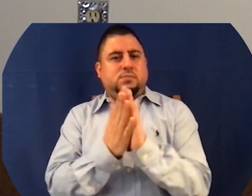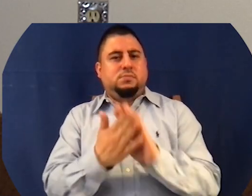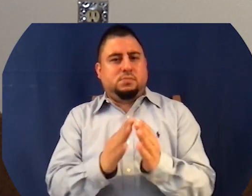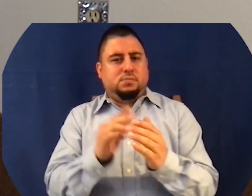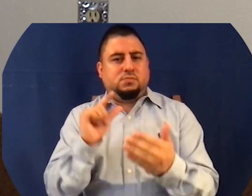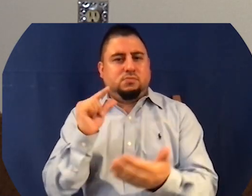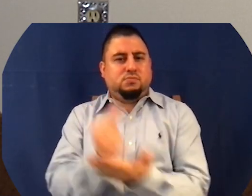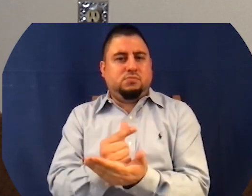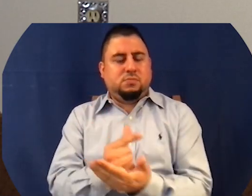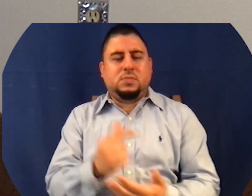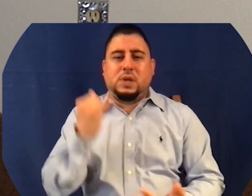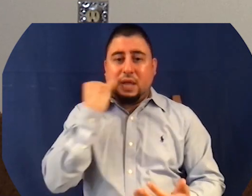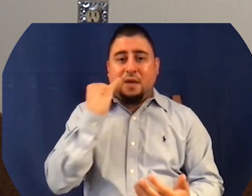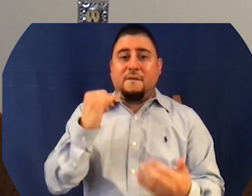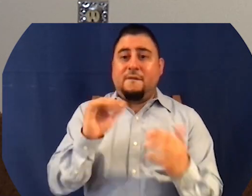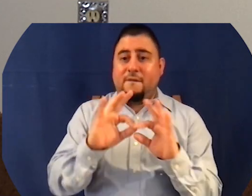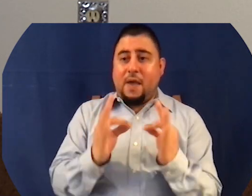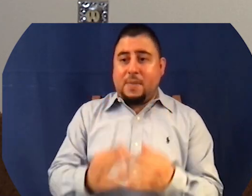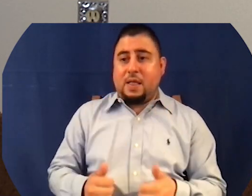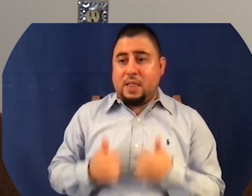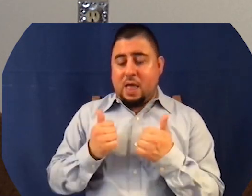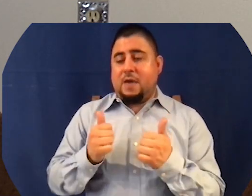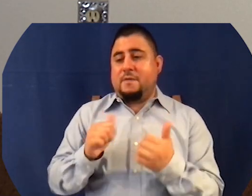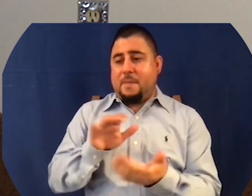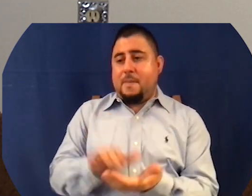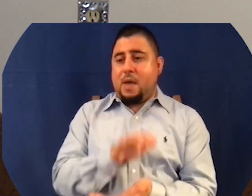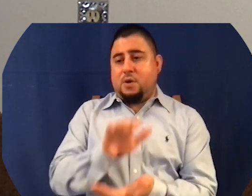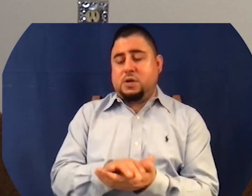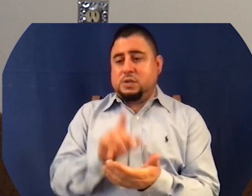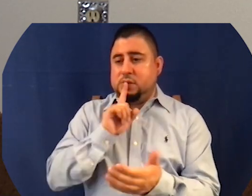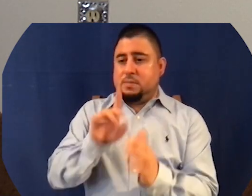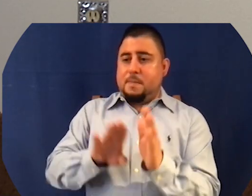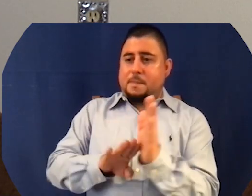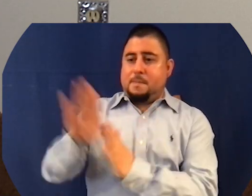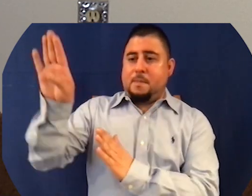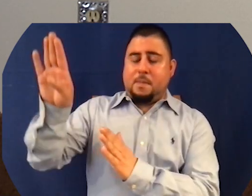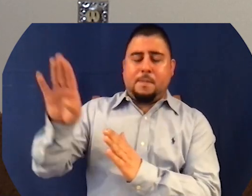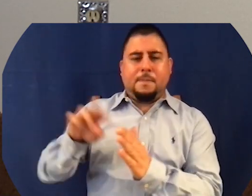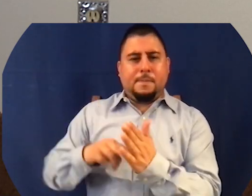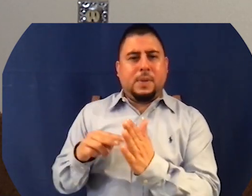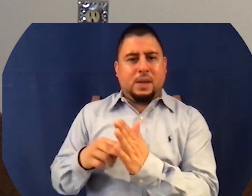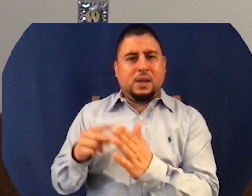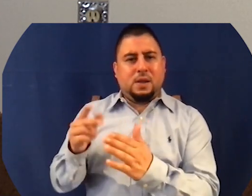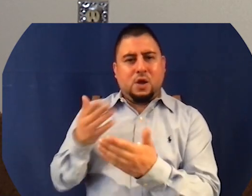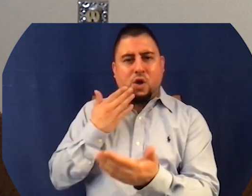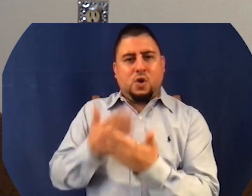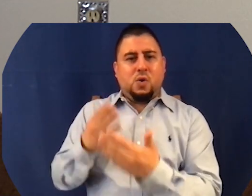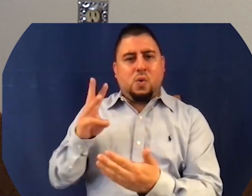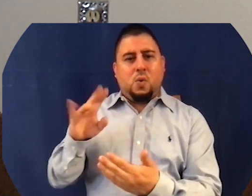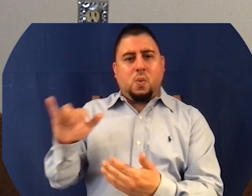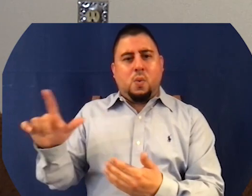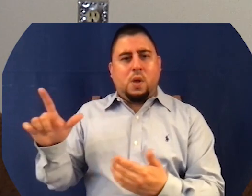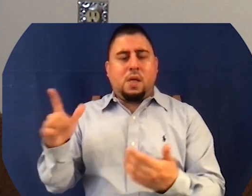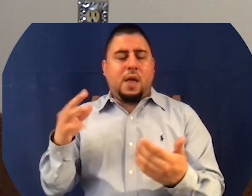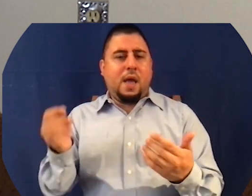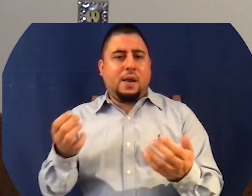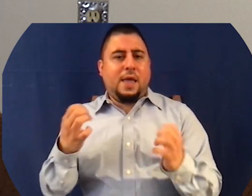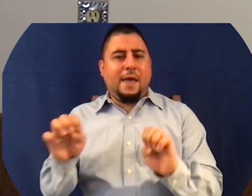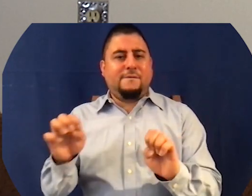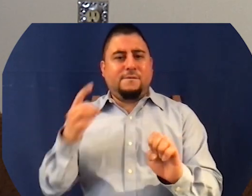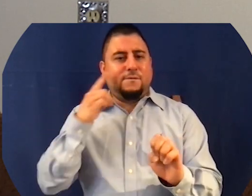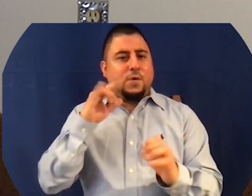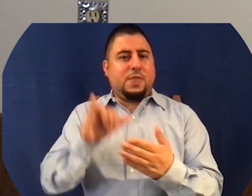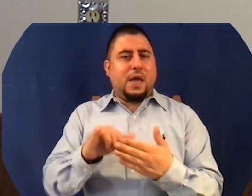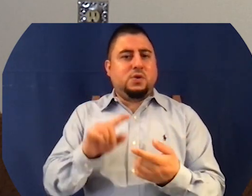If our marriages and family lives are prospering, it has taken a lot of goodwill and effort.